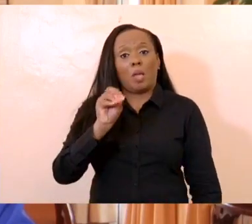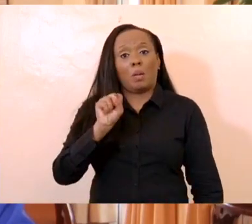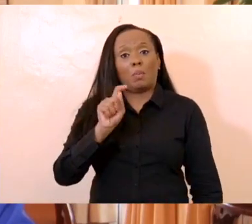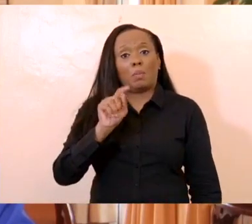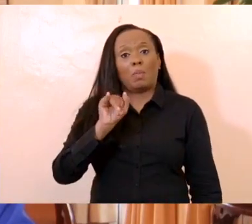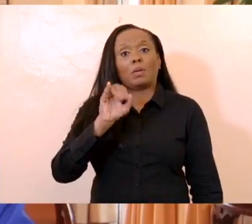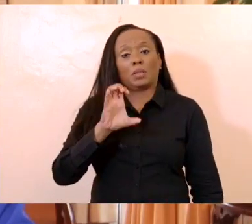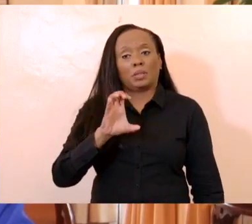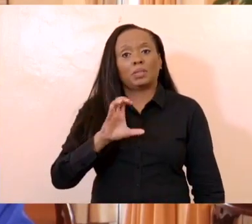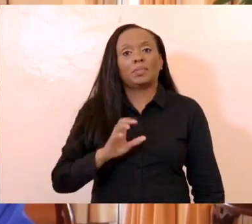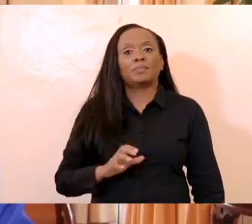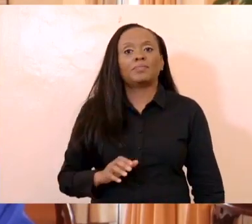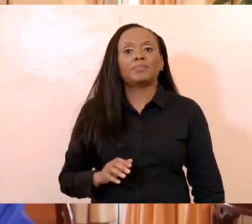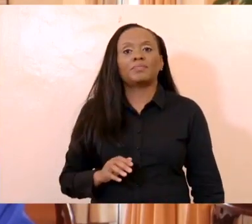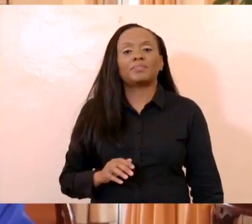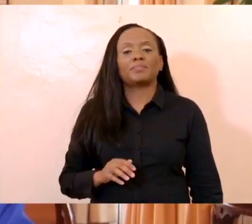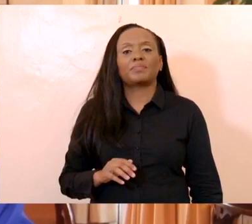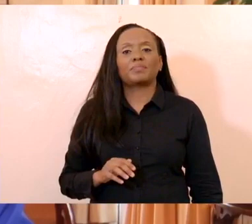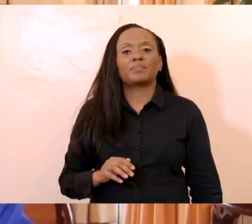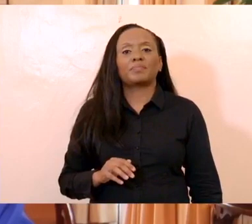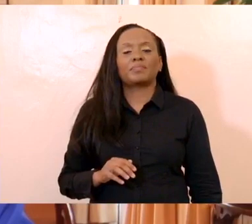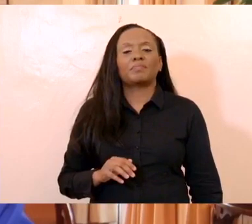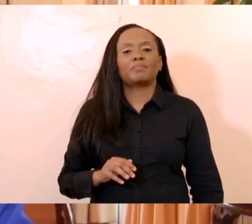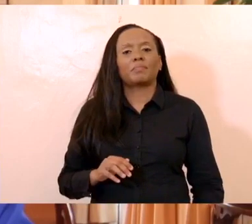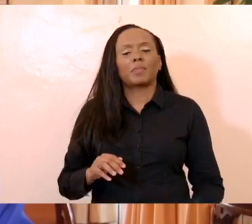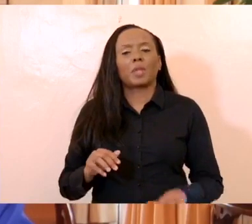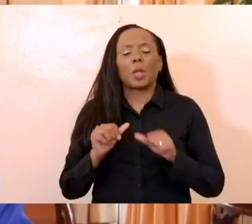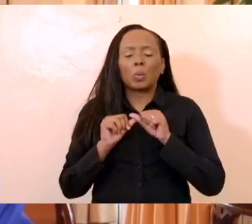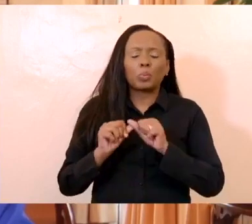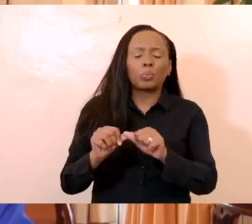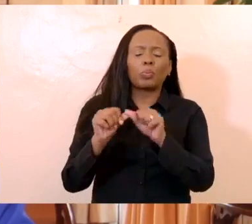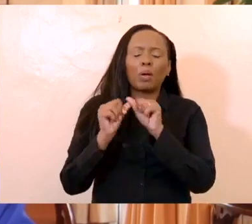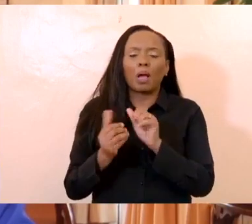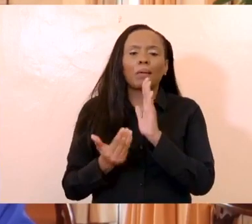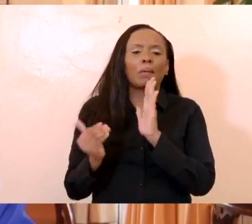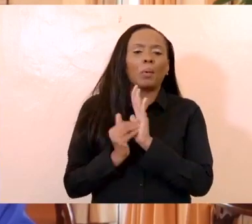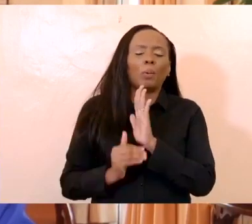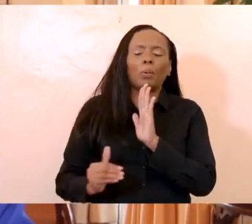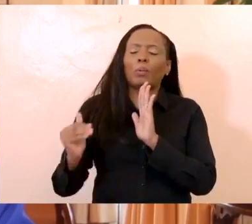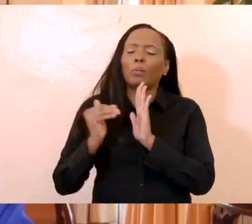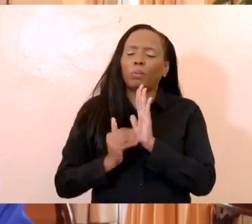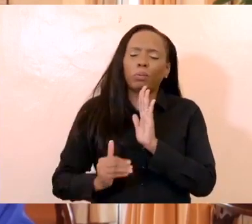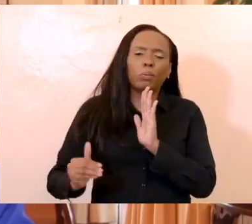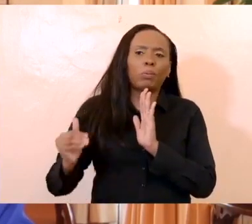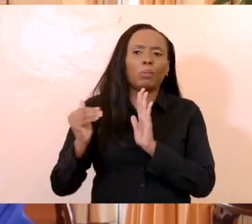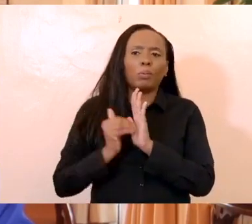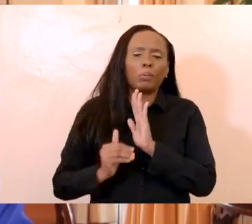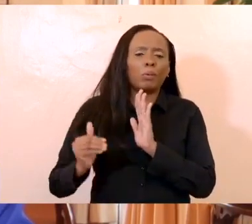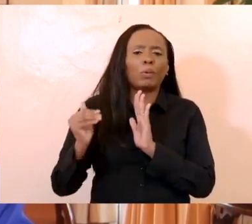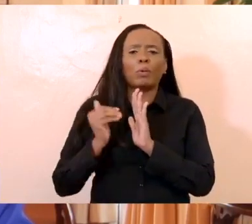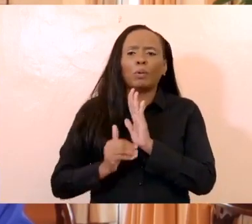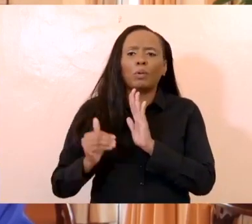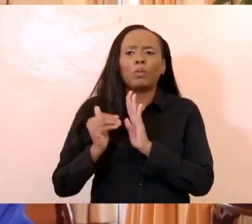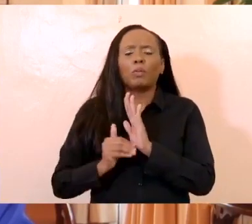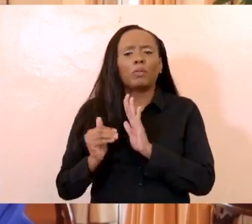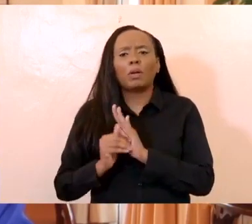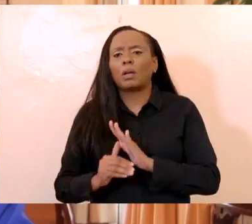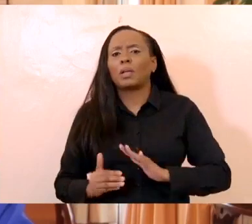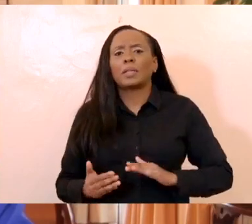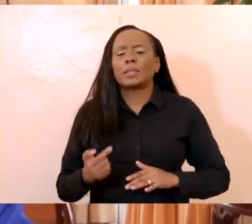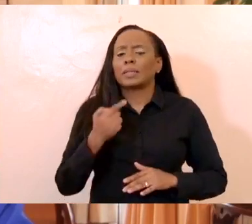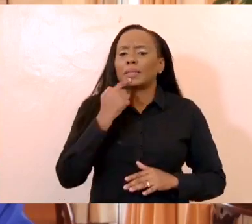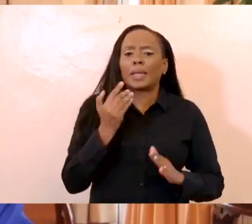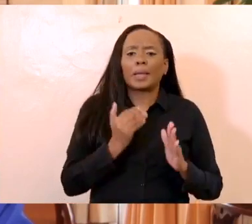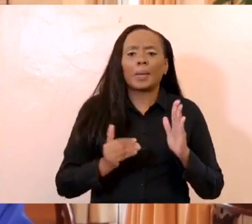who has been telling the country over and over all through the COVID situation from the date of our